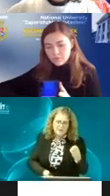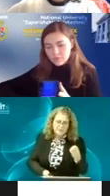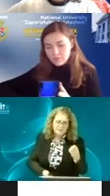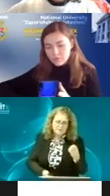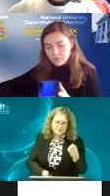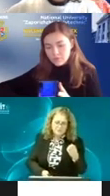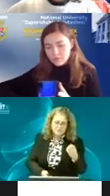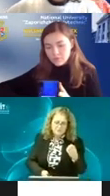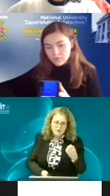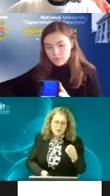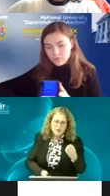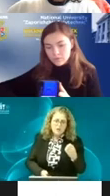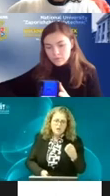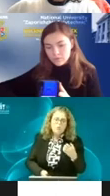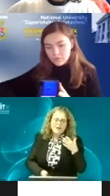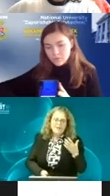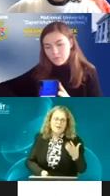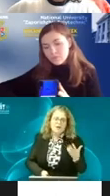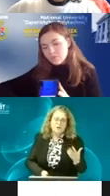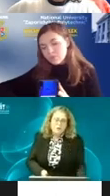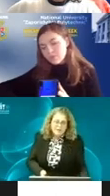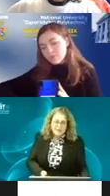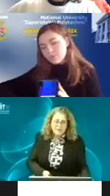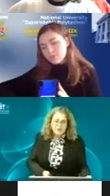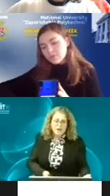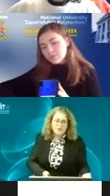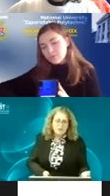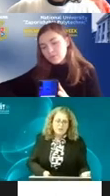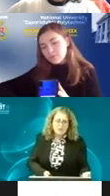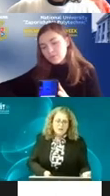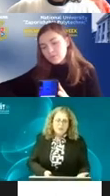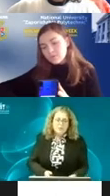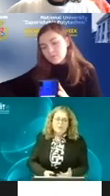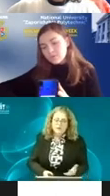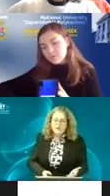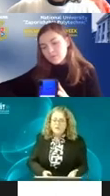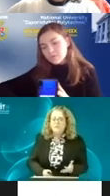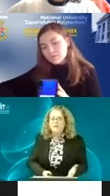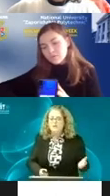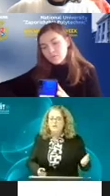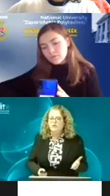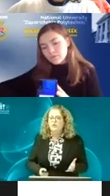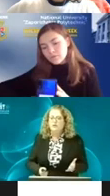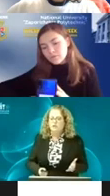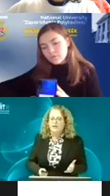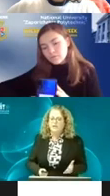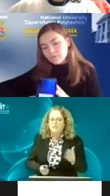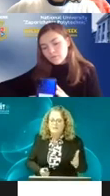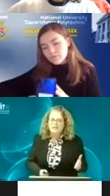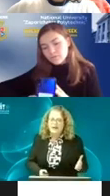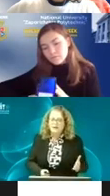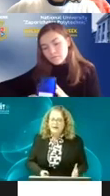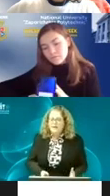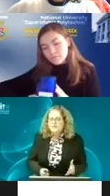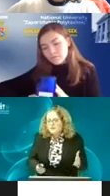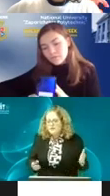correctly. So what is the challenge? Why is that a challenge? First of all, speech is undergoing a change. We see